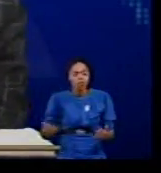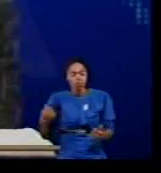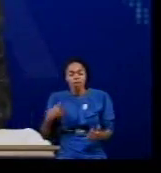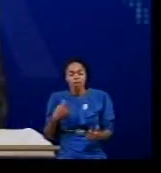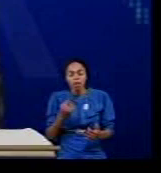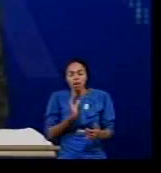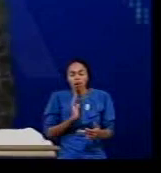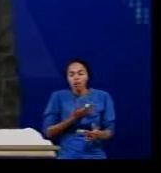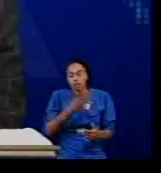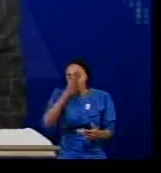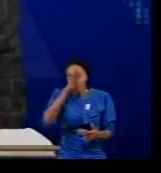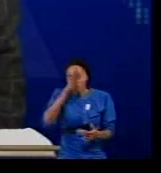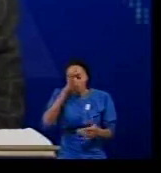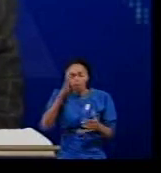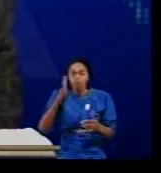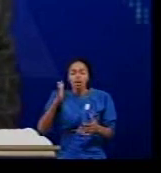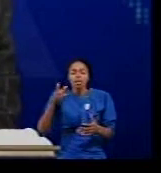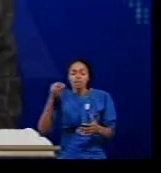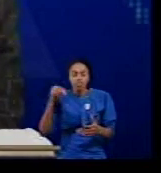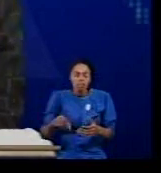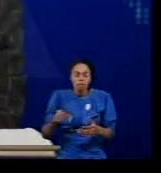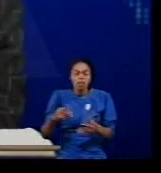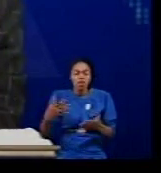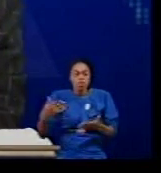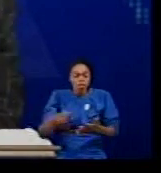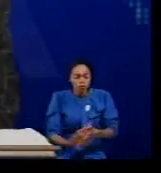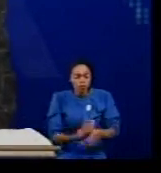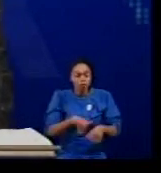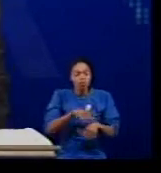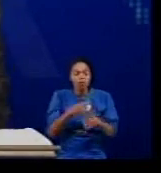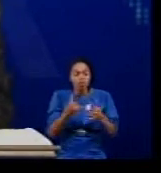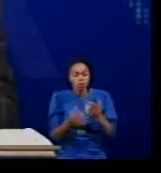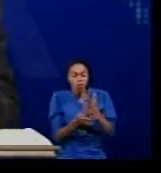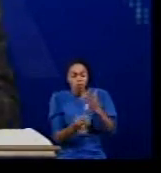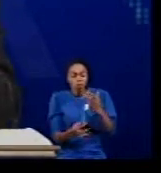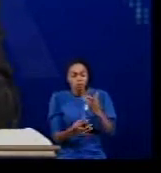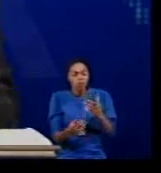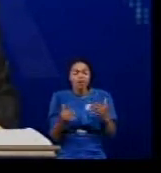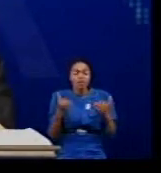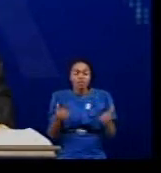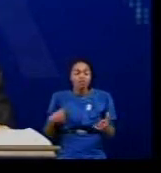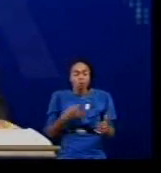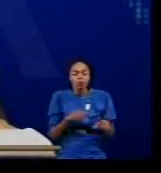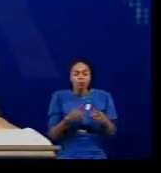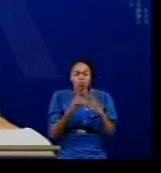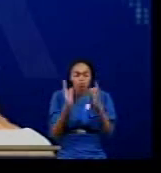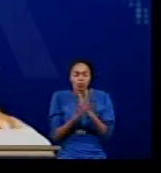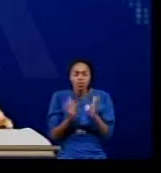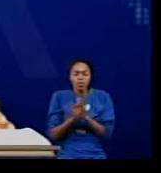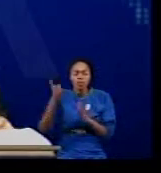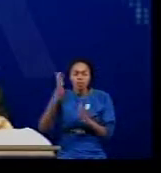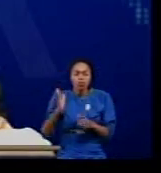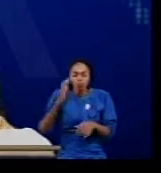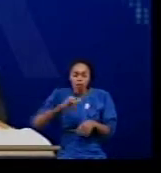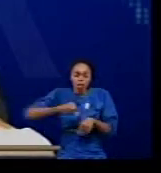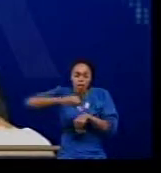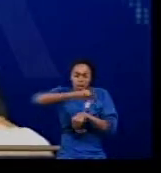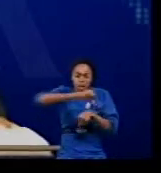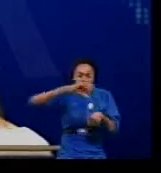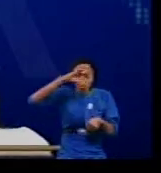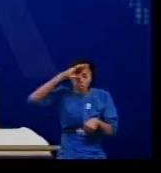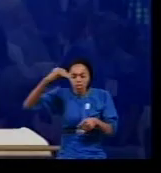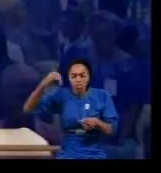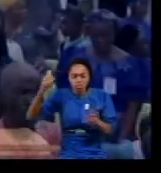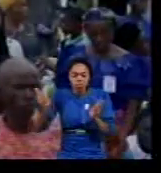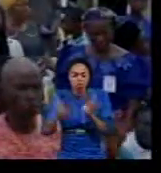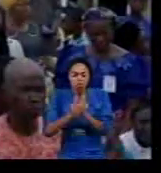to where you came from. I pray that God will keep us steady and stable, solid all the days of our lives in Jesus' name. In verse